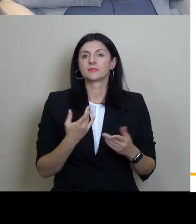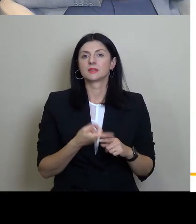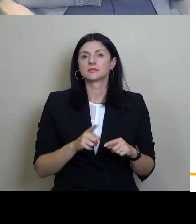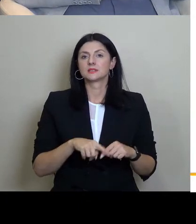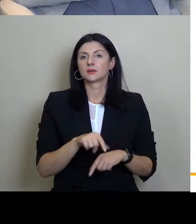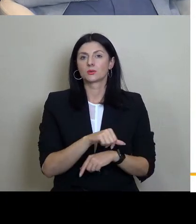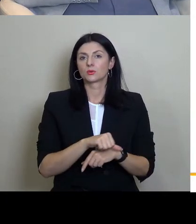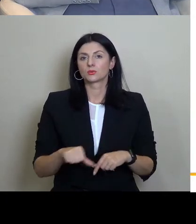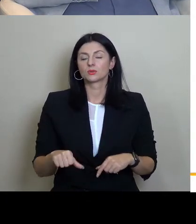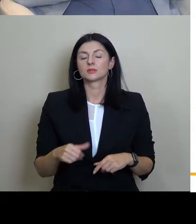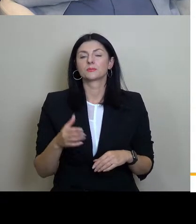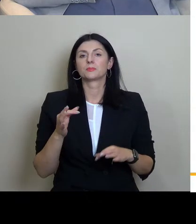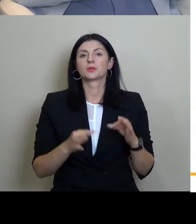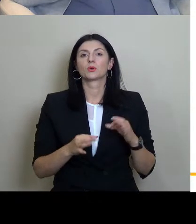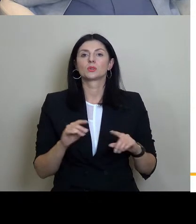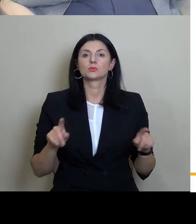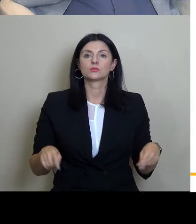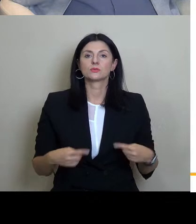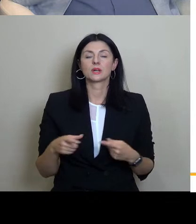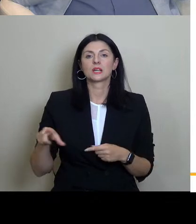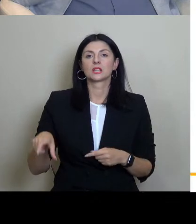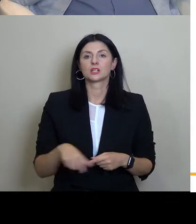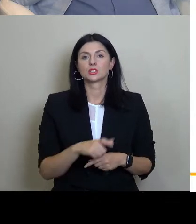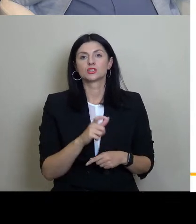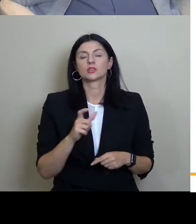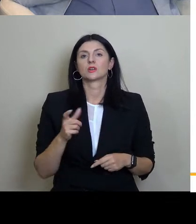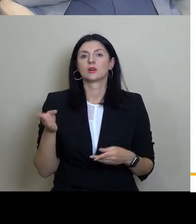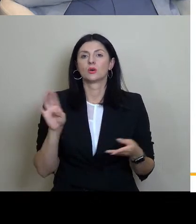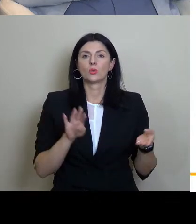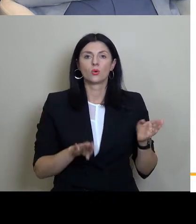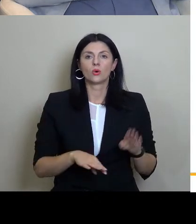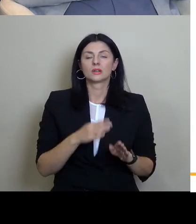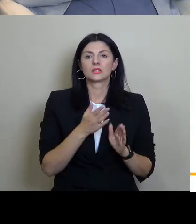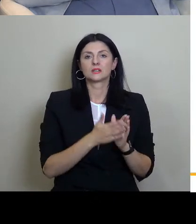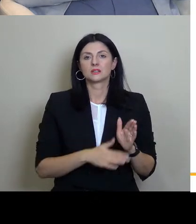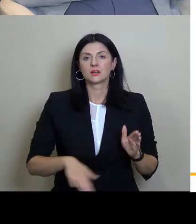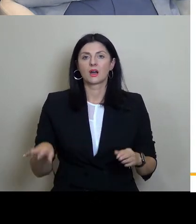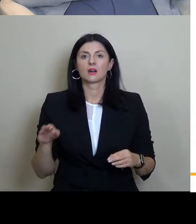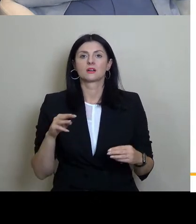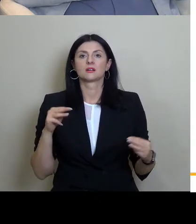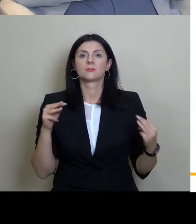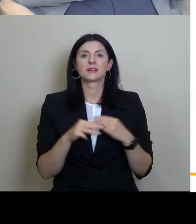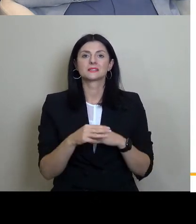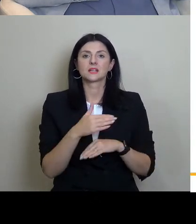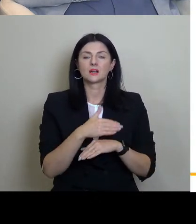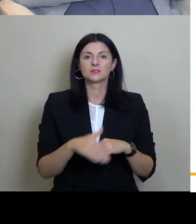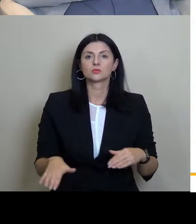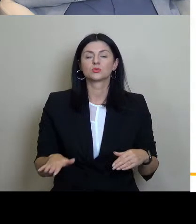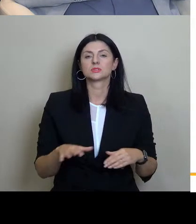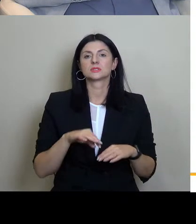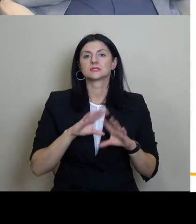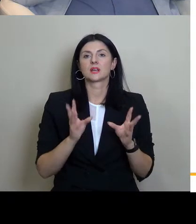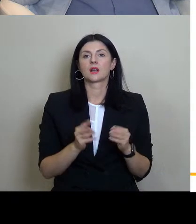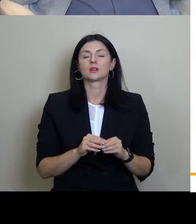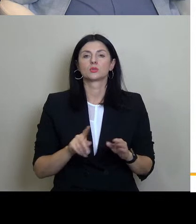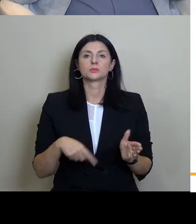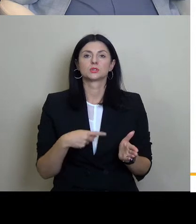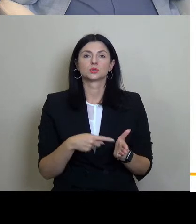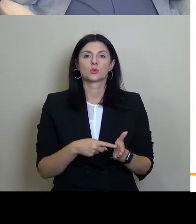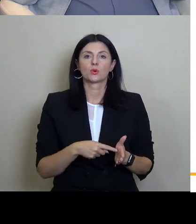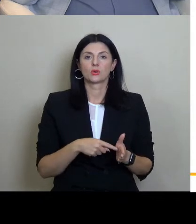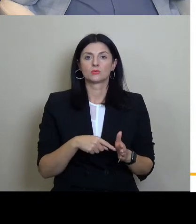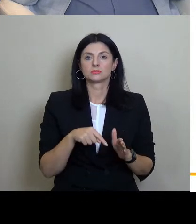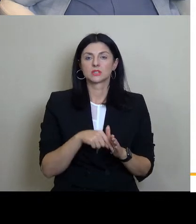within the natural and artificial borders, such as the railway, natural formations, rivers, lakes,